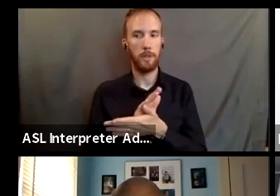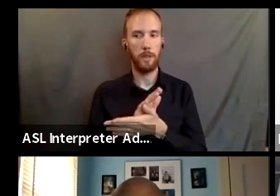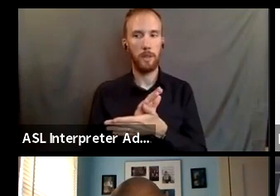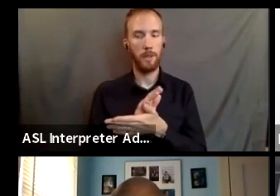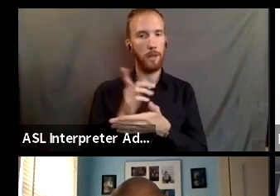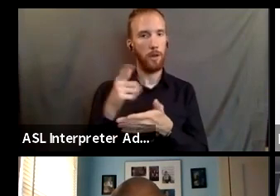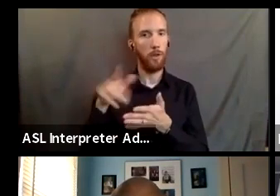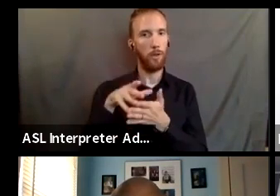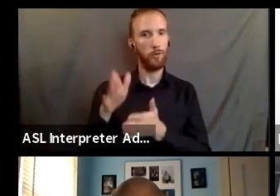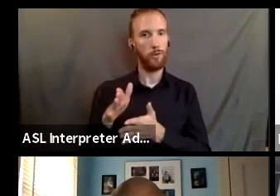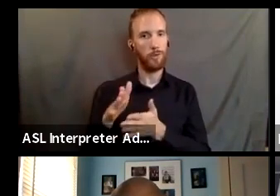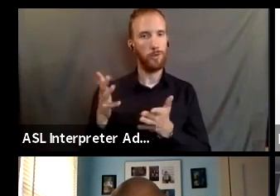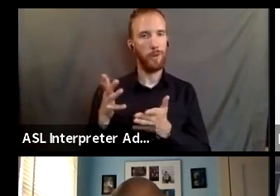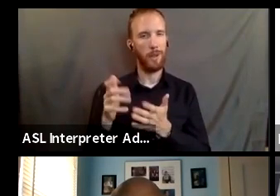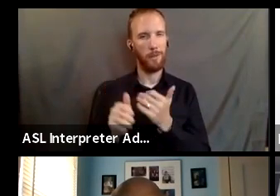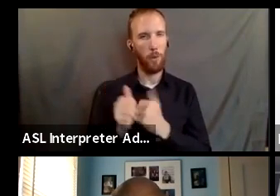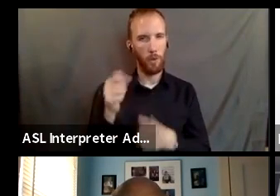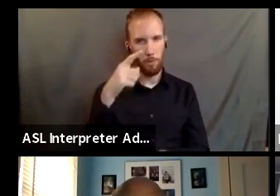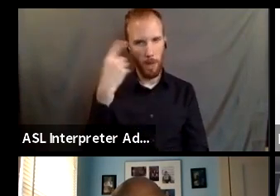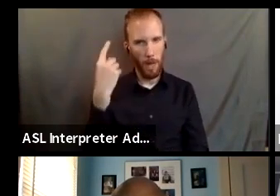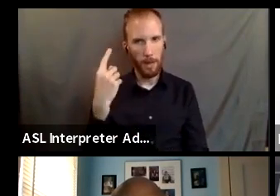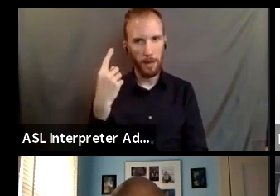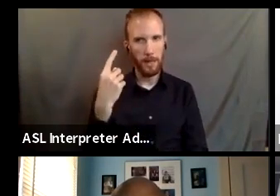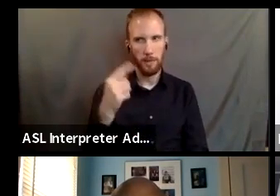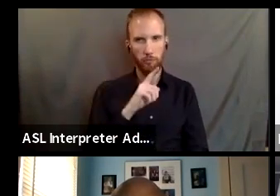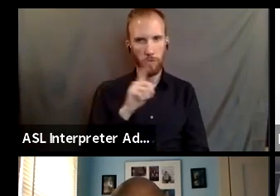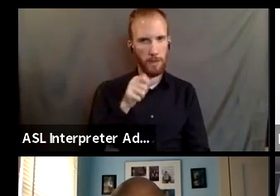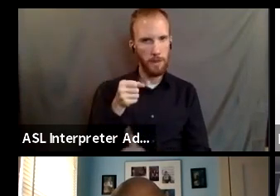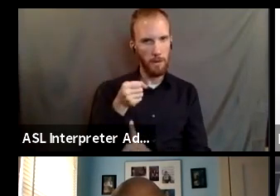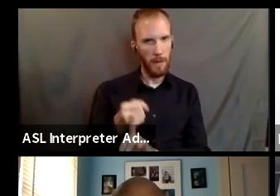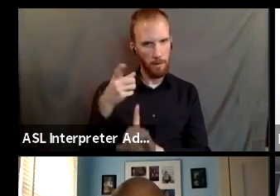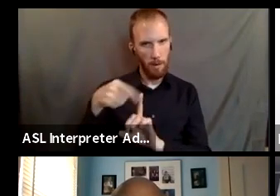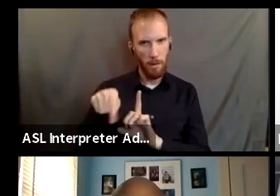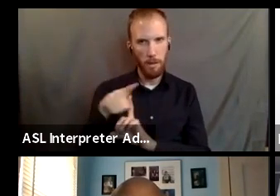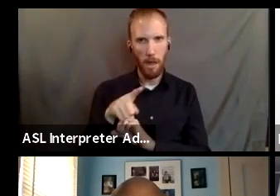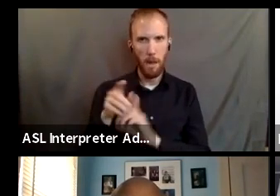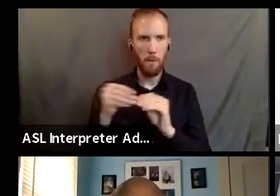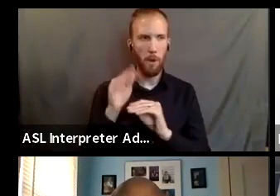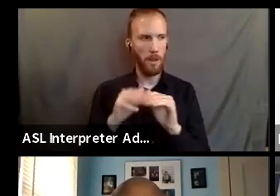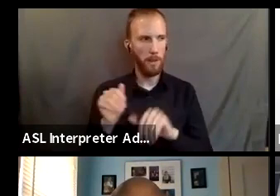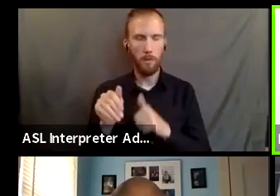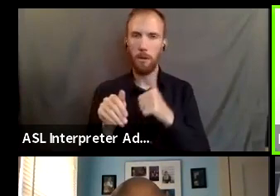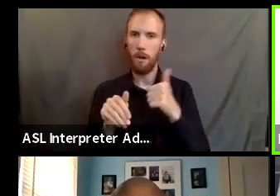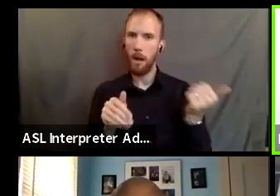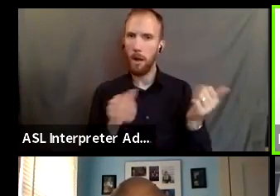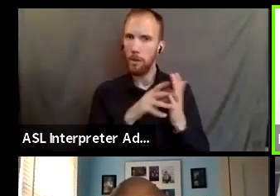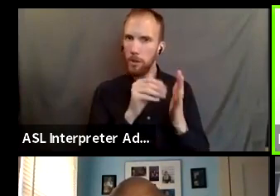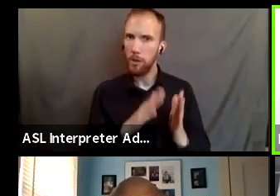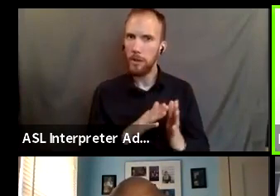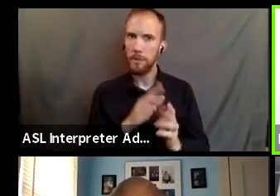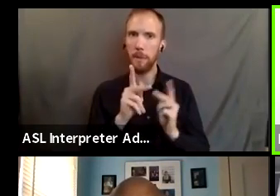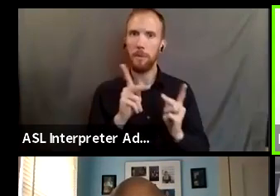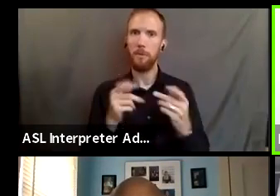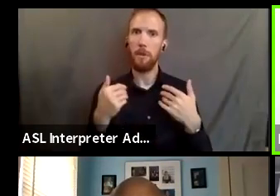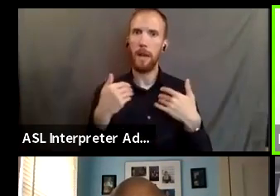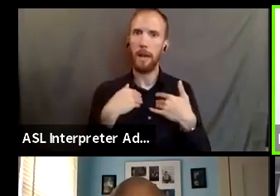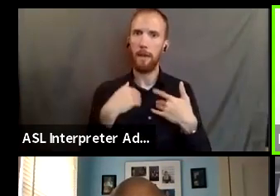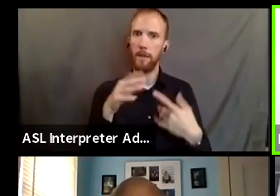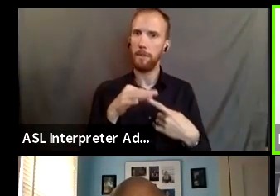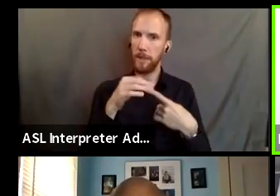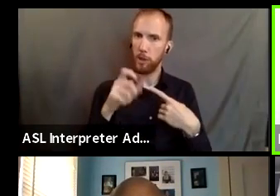impacting black students at a higher rate than their peers those with specialized needs 30 seconds to